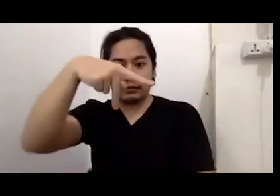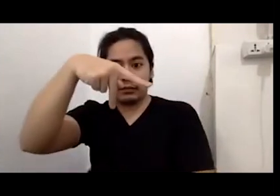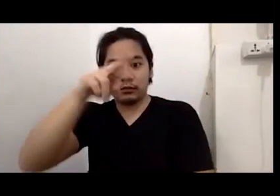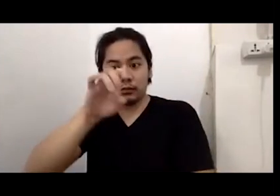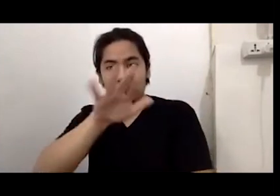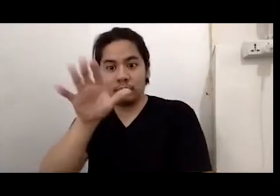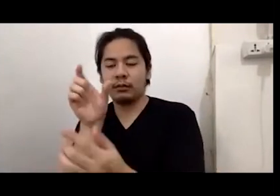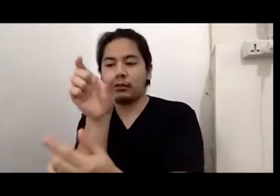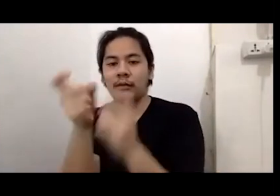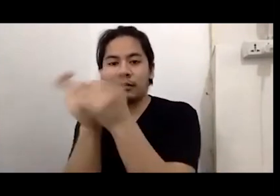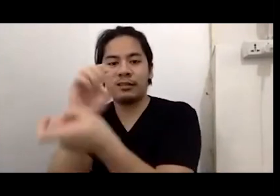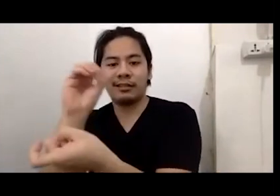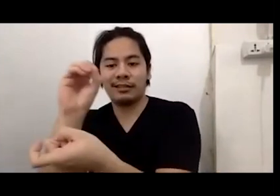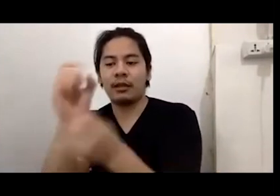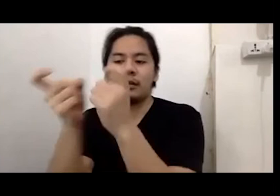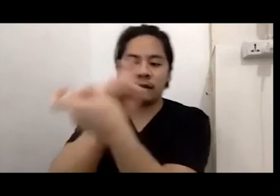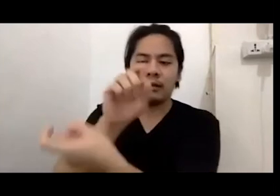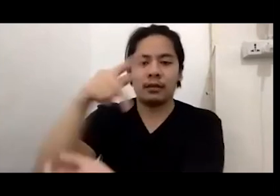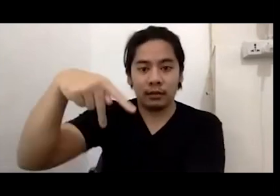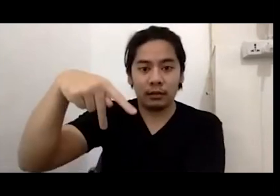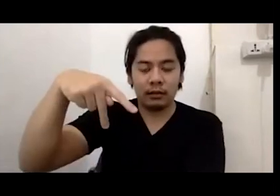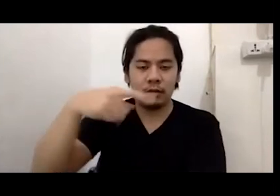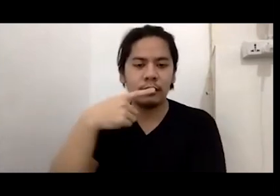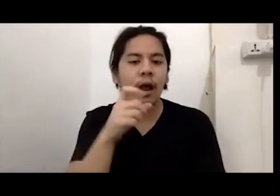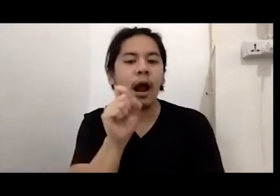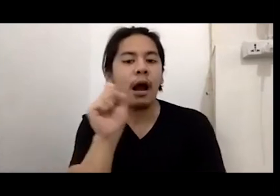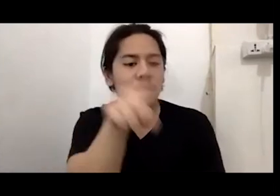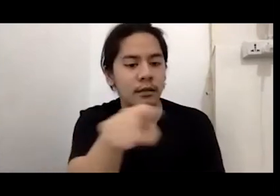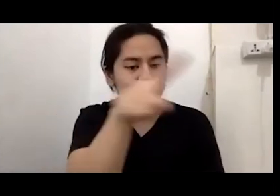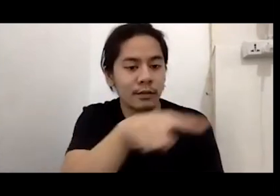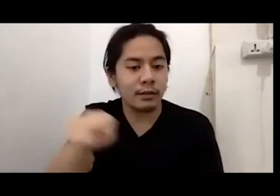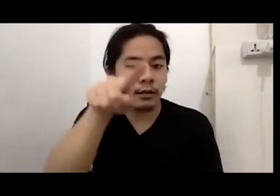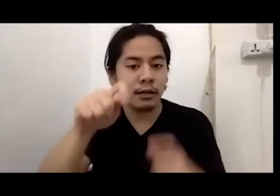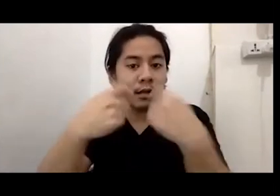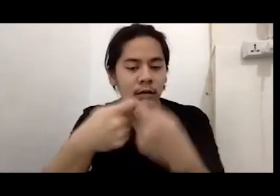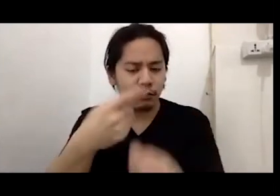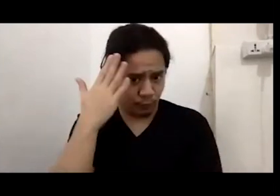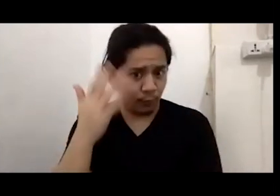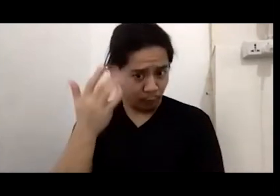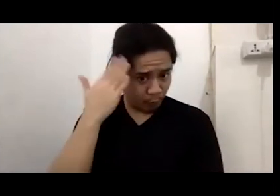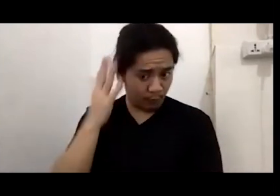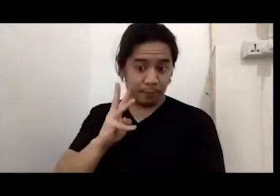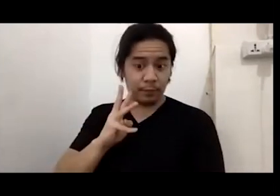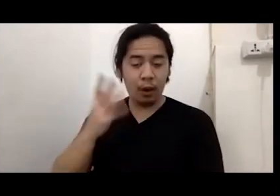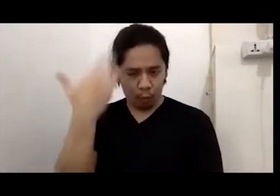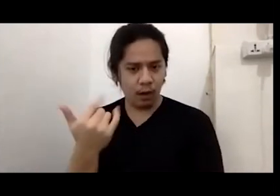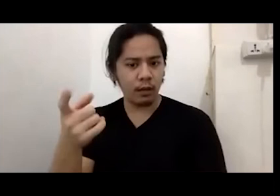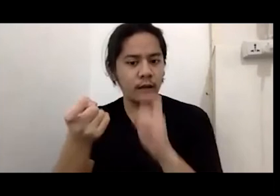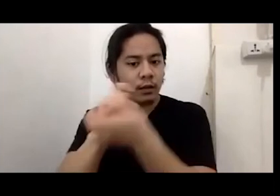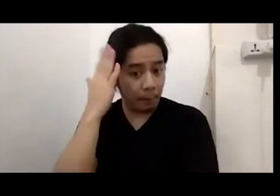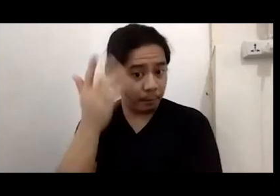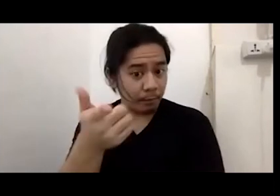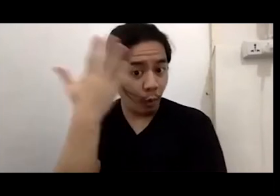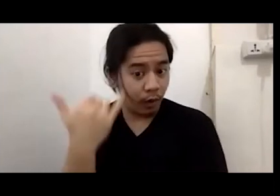I remembered we were having the same issues before with have and